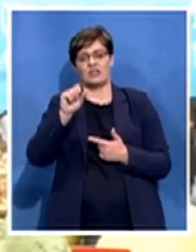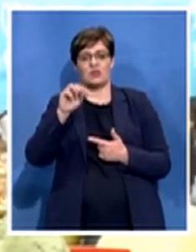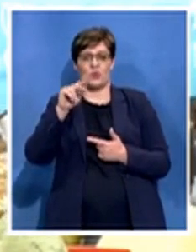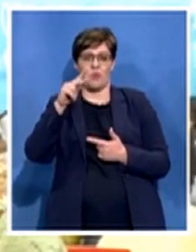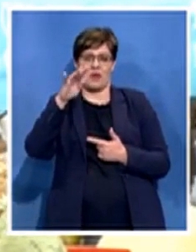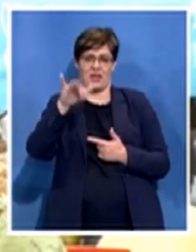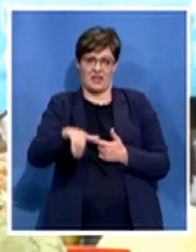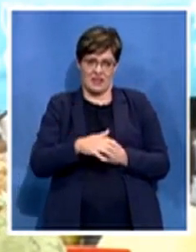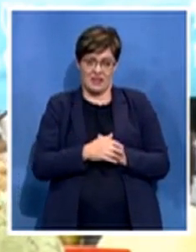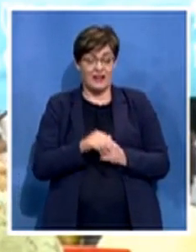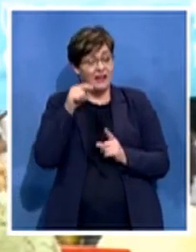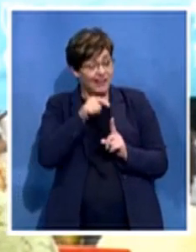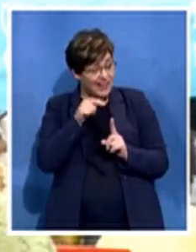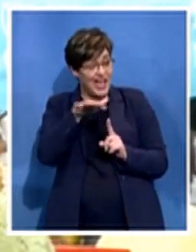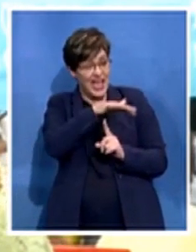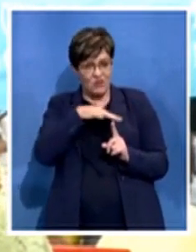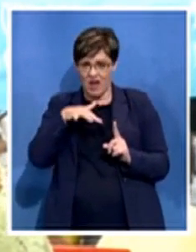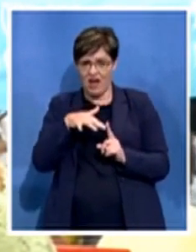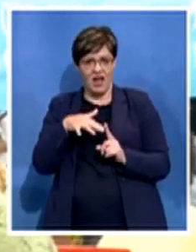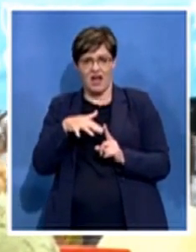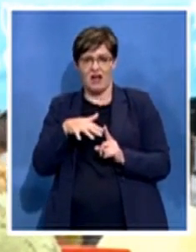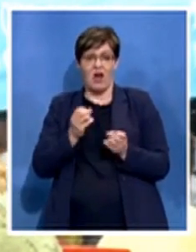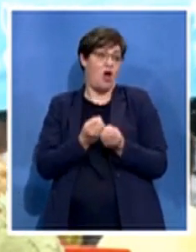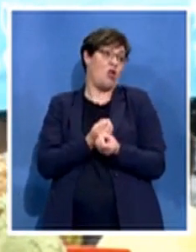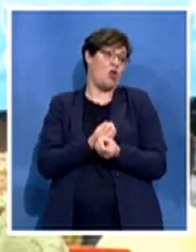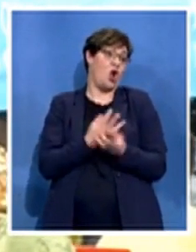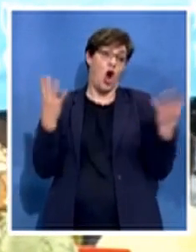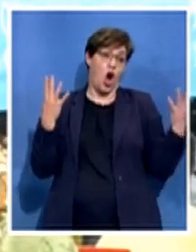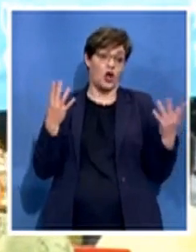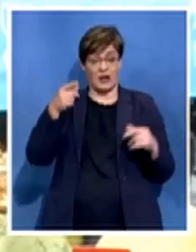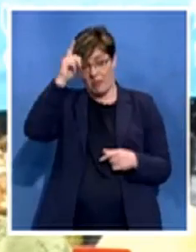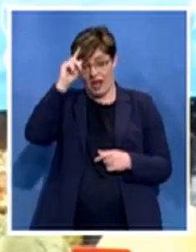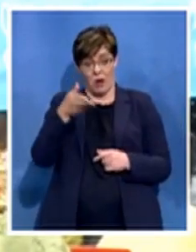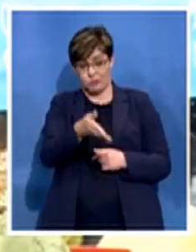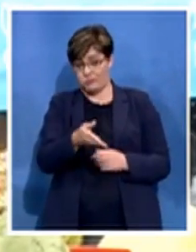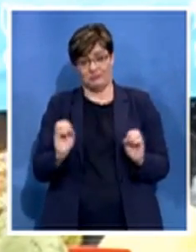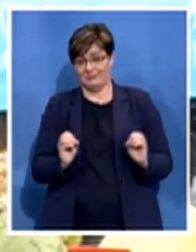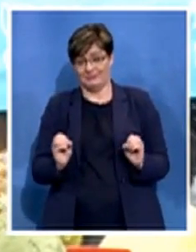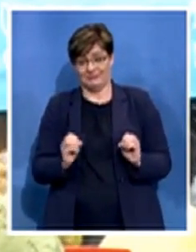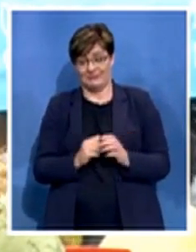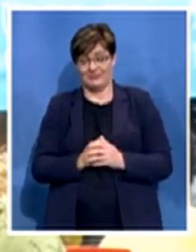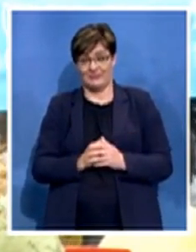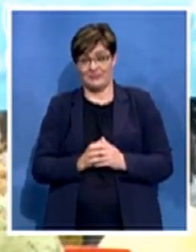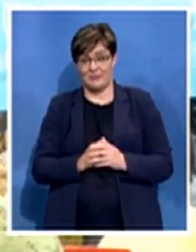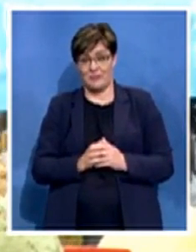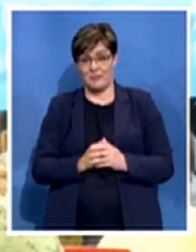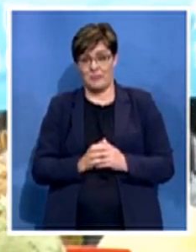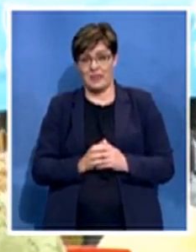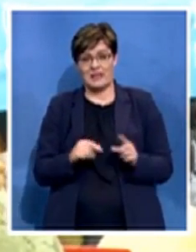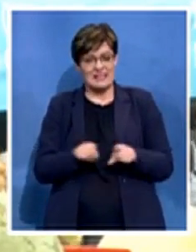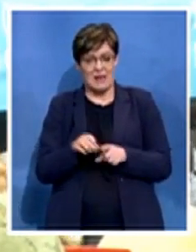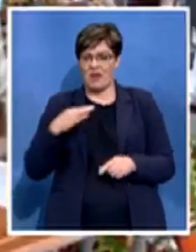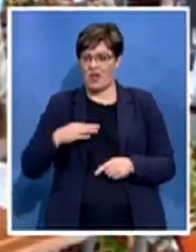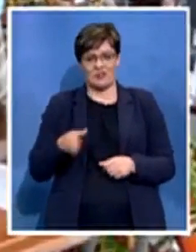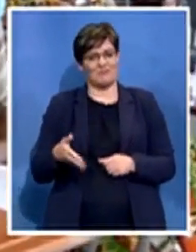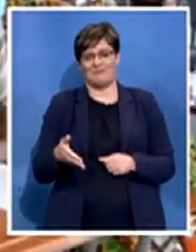do not have a lot, whole lot of black people in, and even young girls. It would be great for us to can